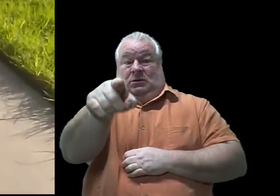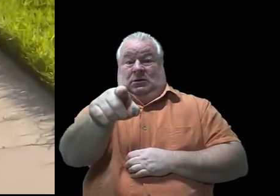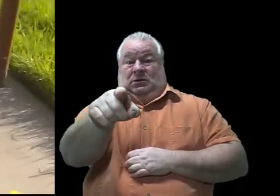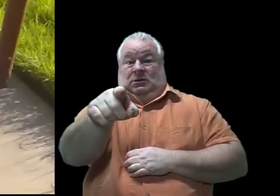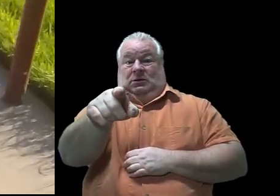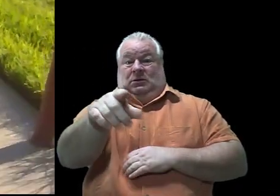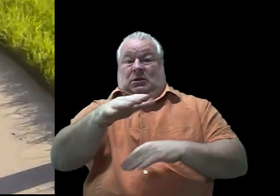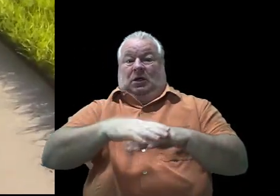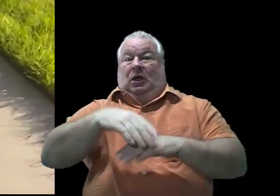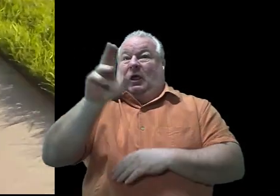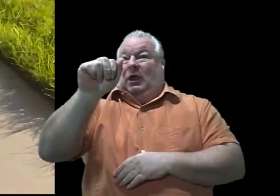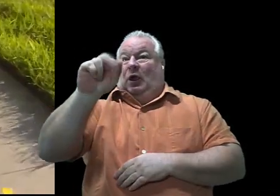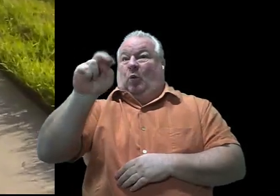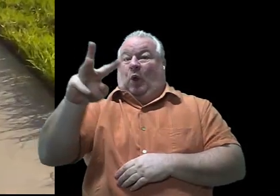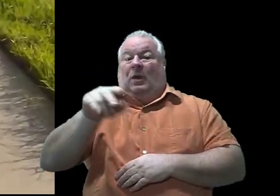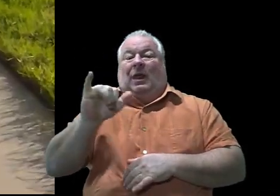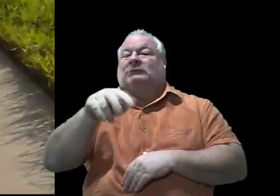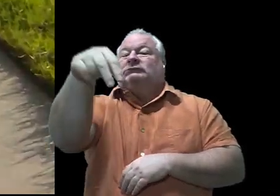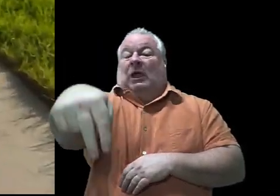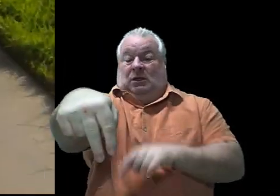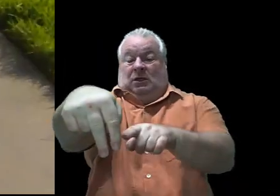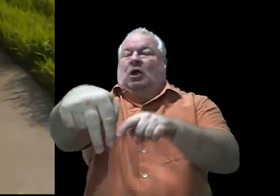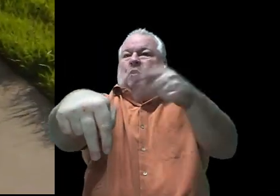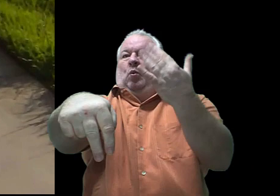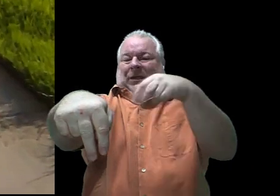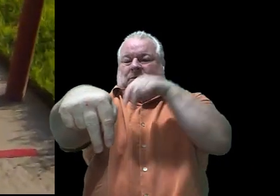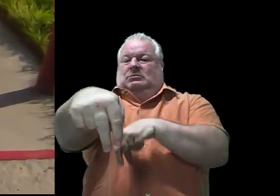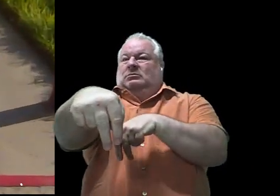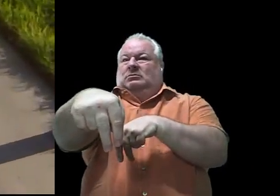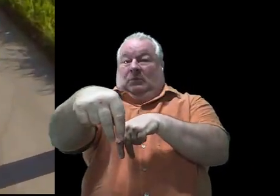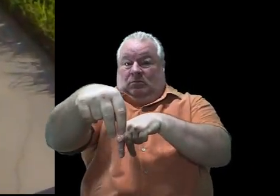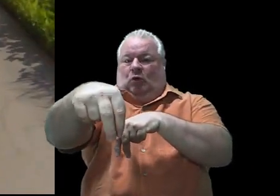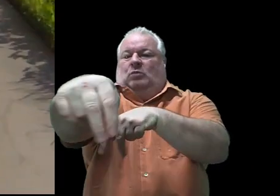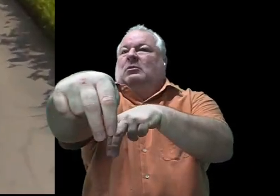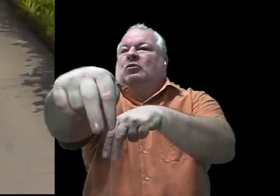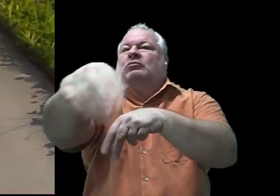you on the arrow, you need to wait